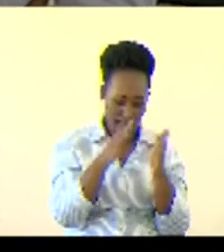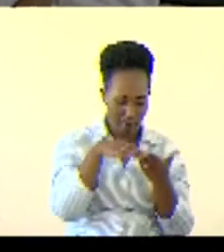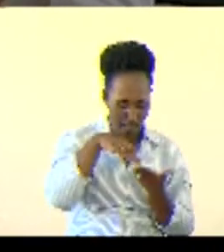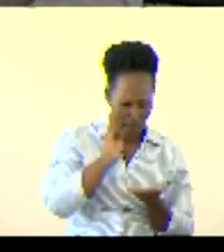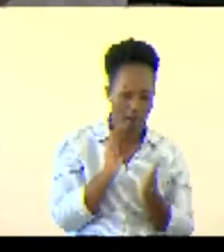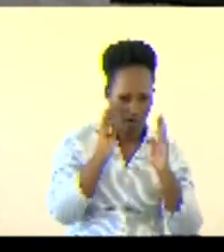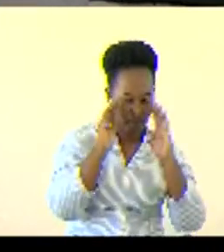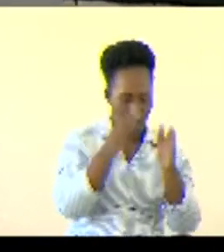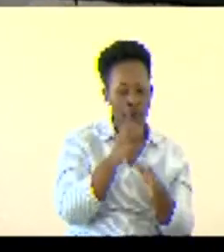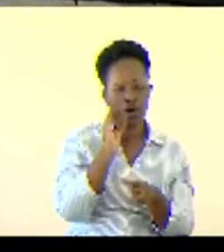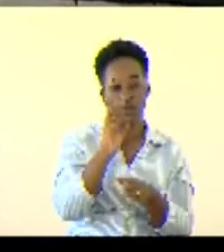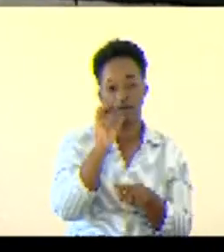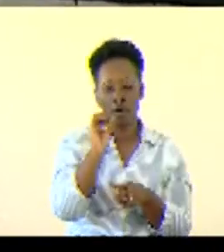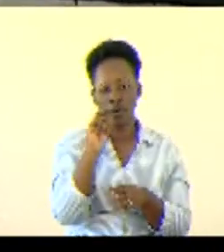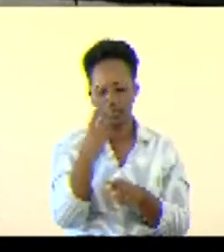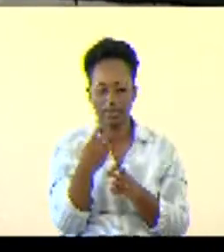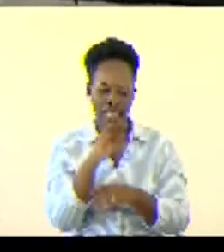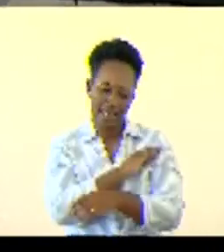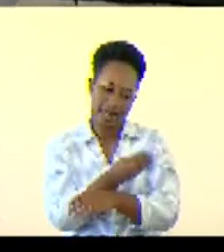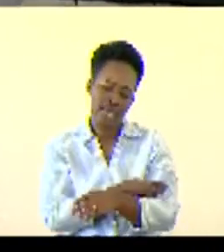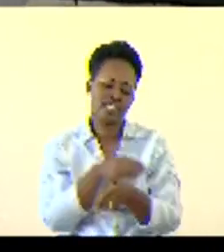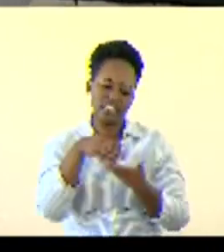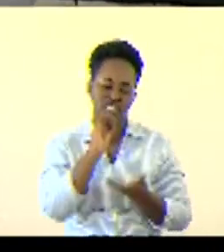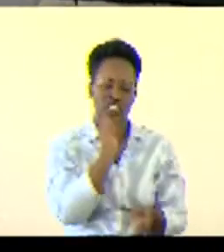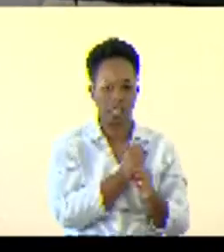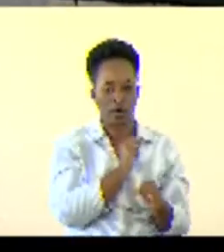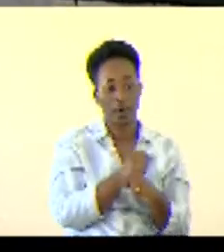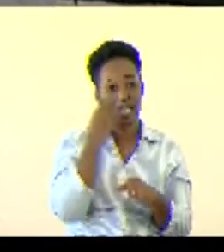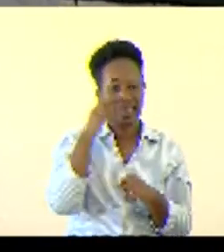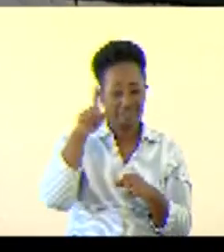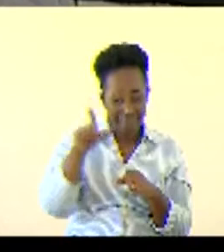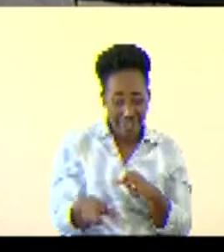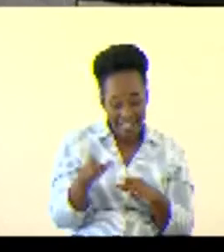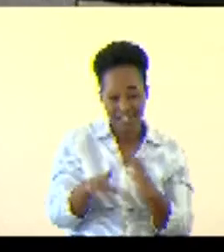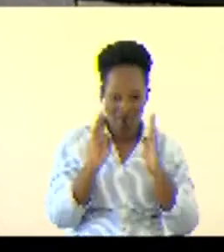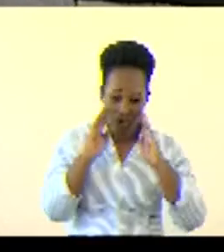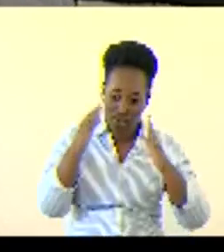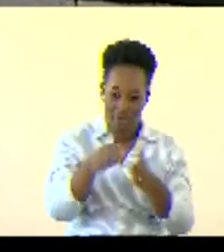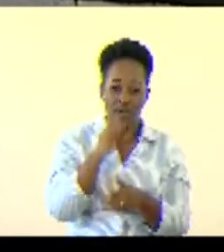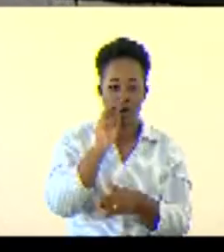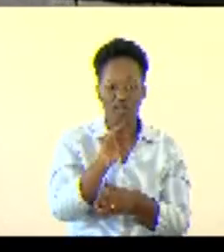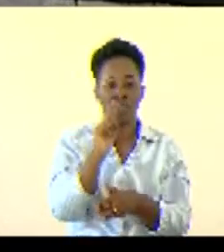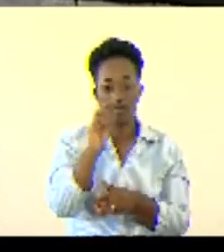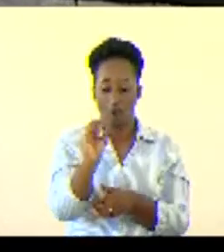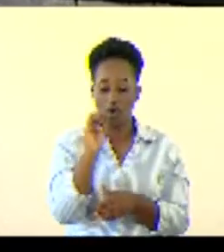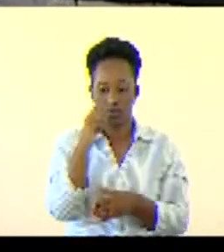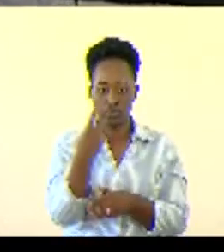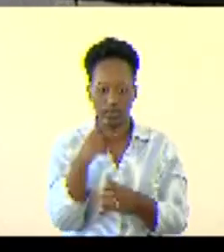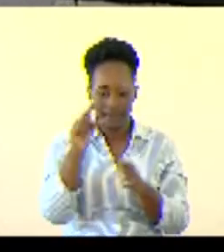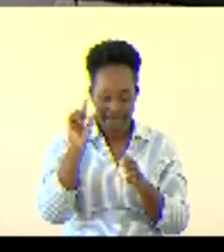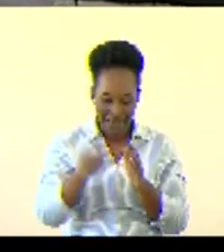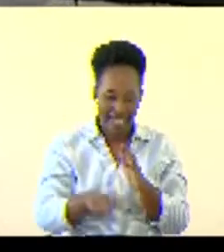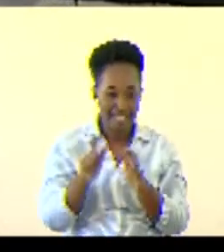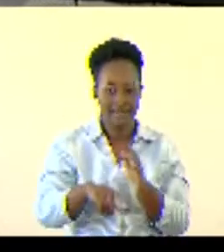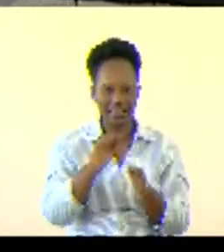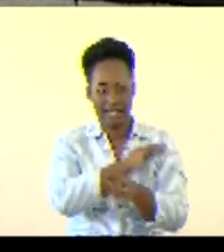oxygen, more energy is going to be produced. If there is less concentration of oxygen, less energy is going to be